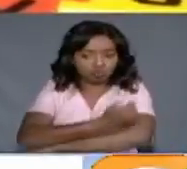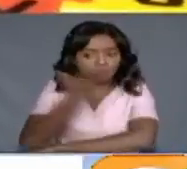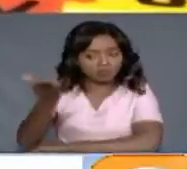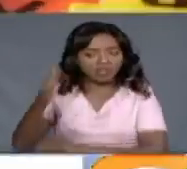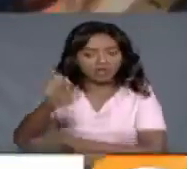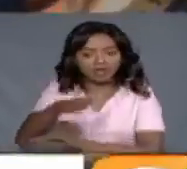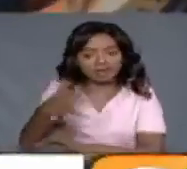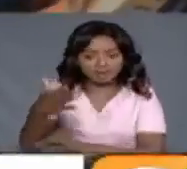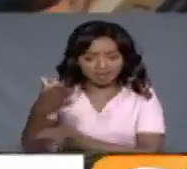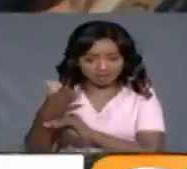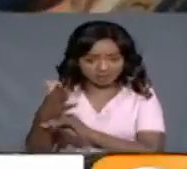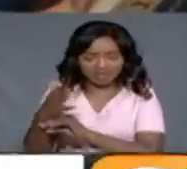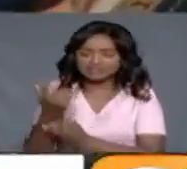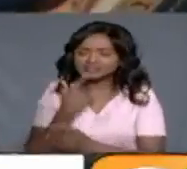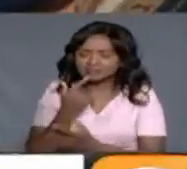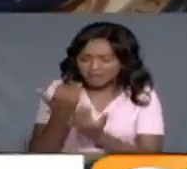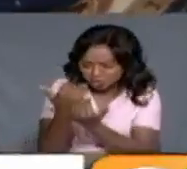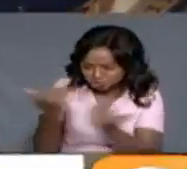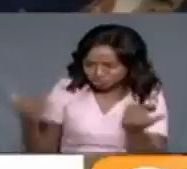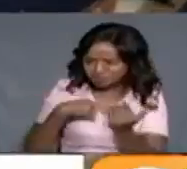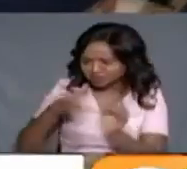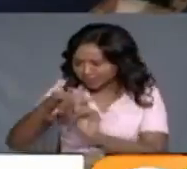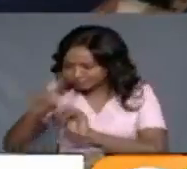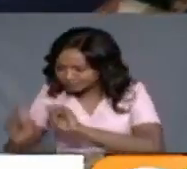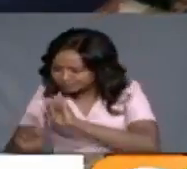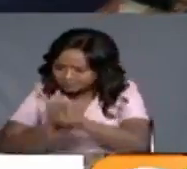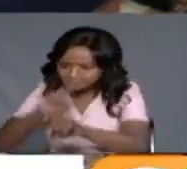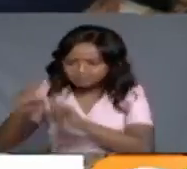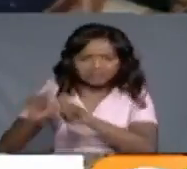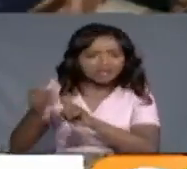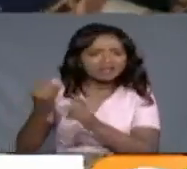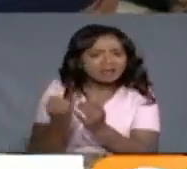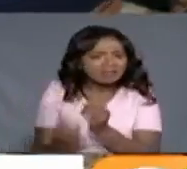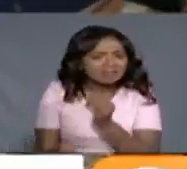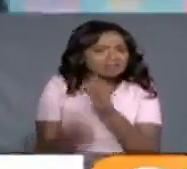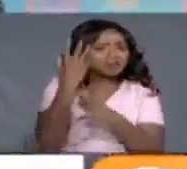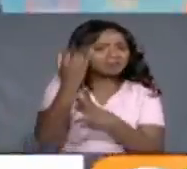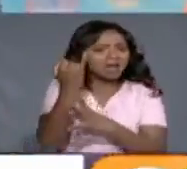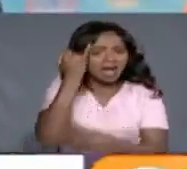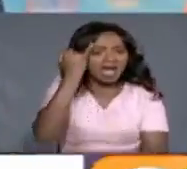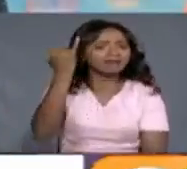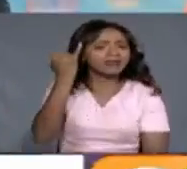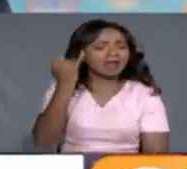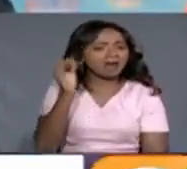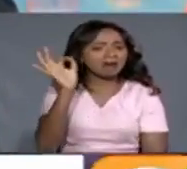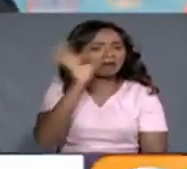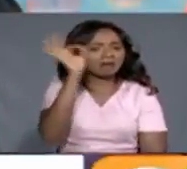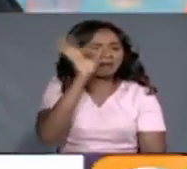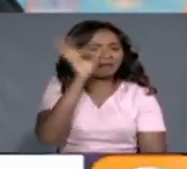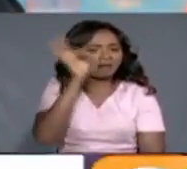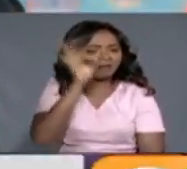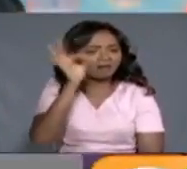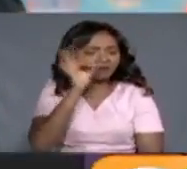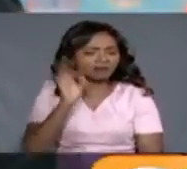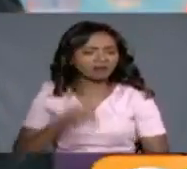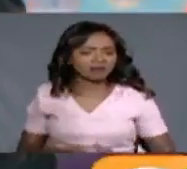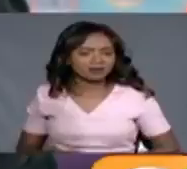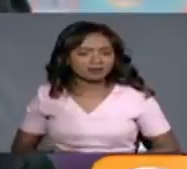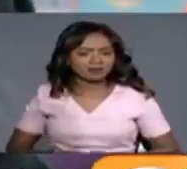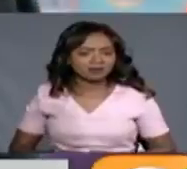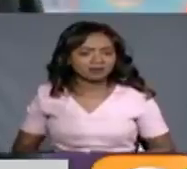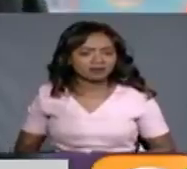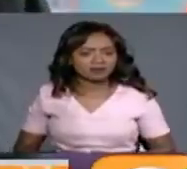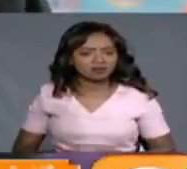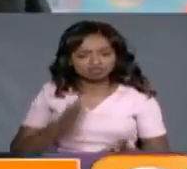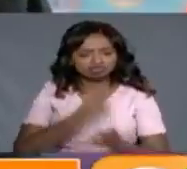says engaging learners in her class has enabled them to come up with ideas by themselves. So then that's what I want to achieve, is for them